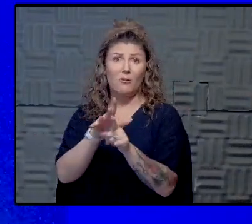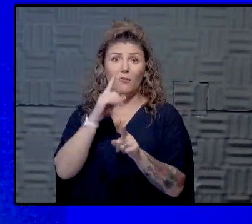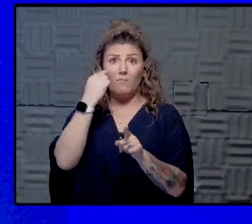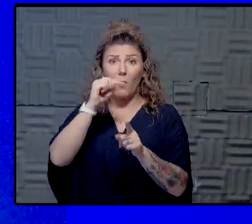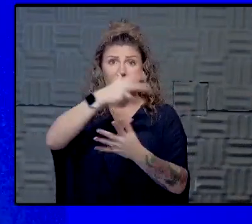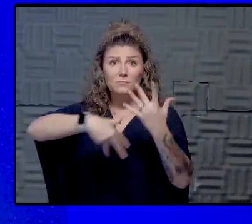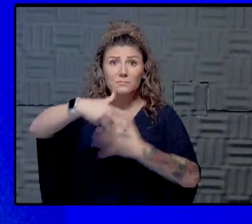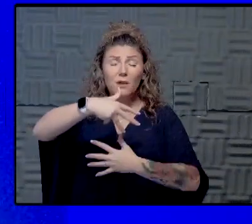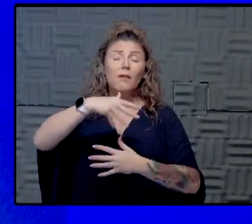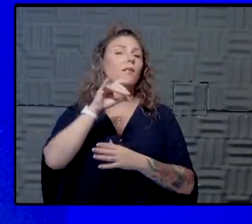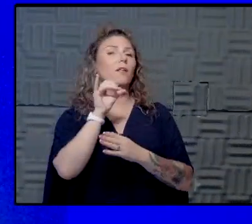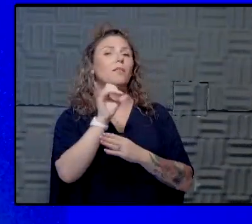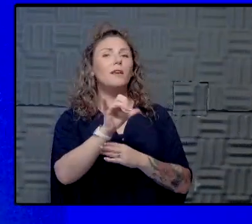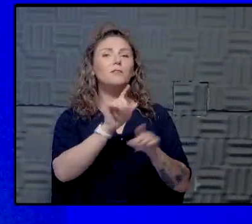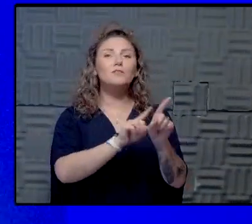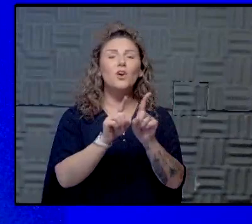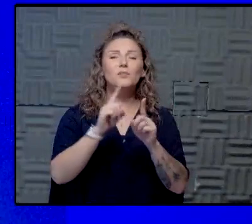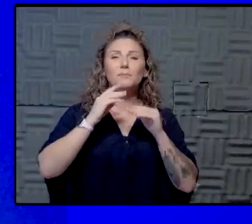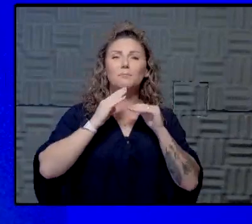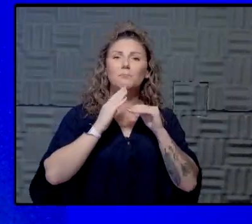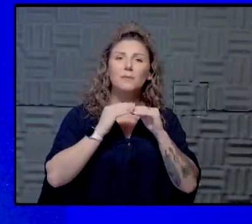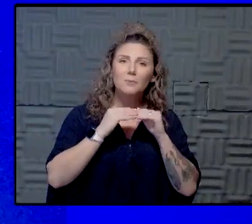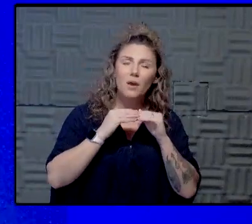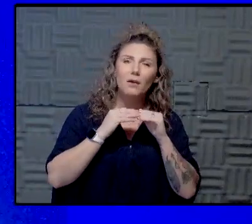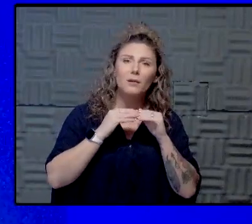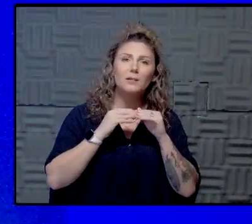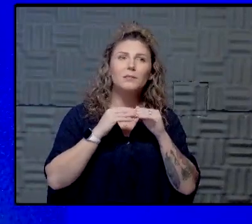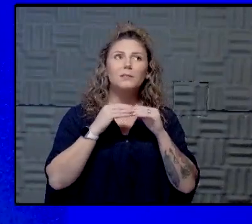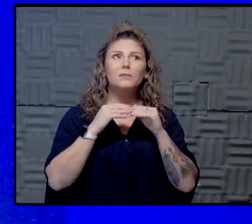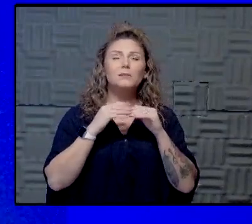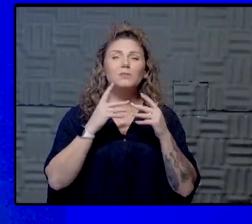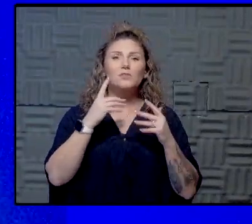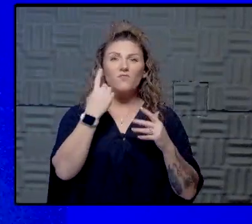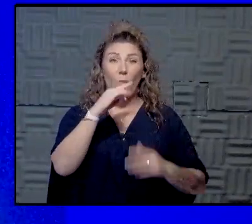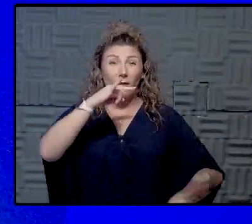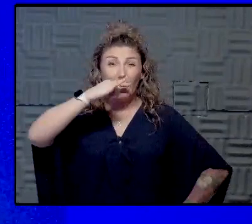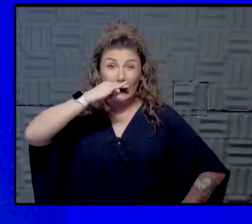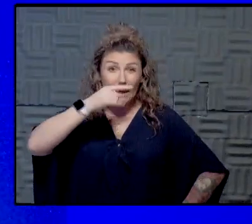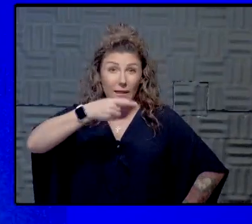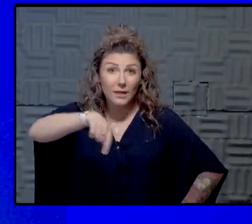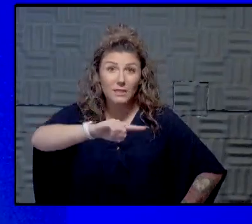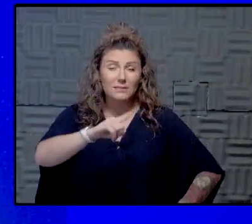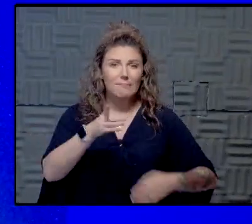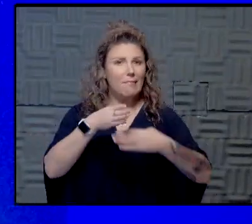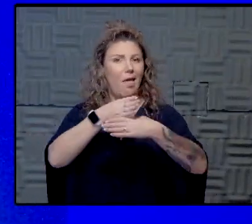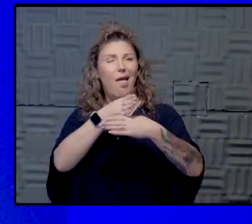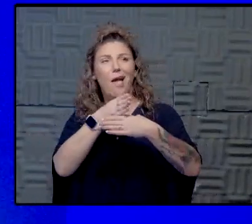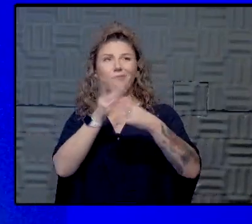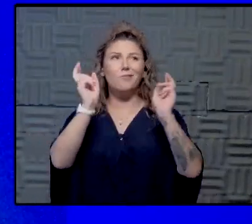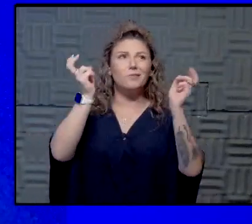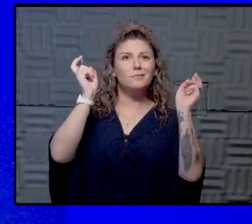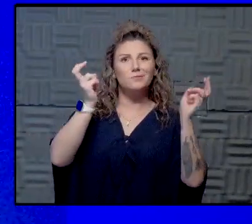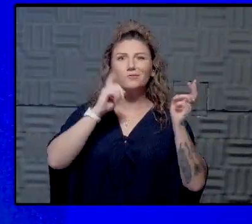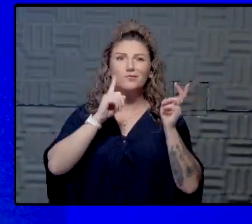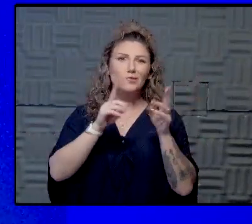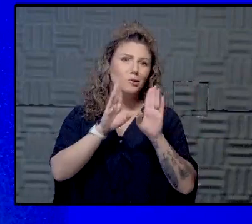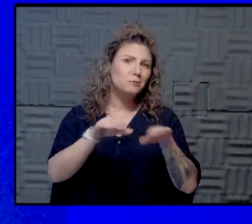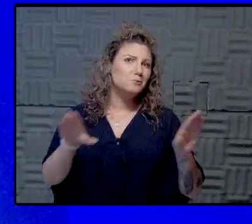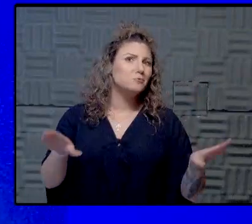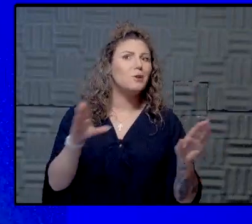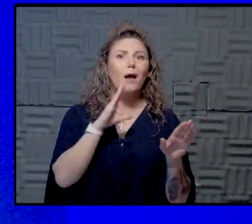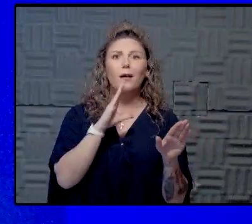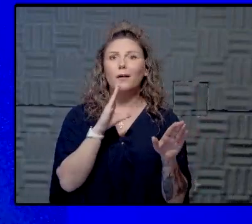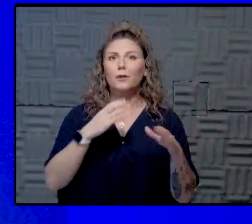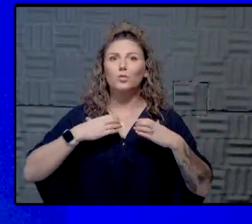society, has really also minimized for kids these average, what we call kind of just child upper